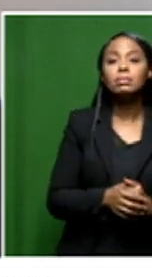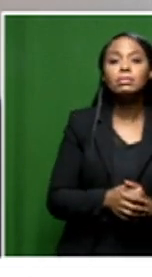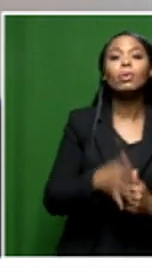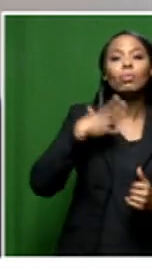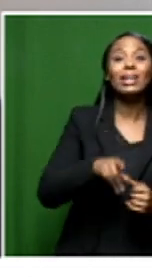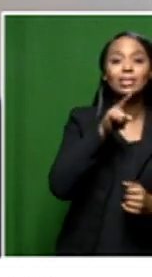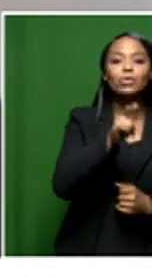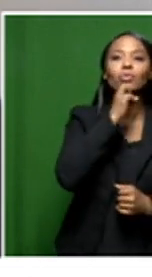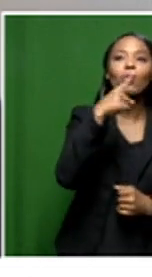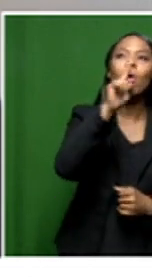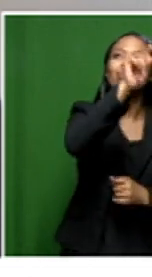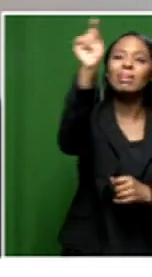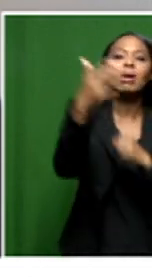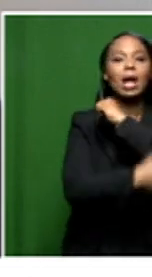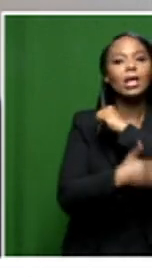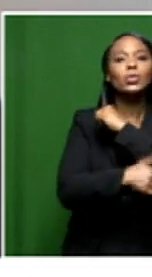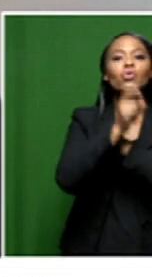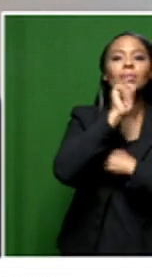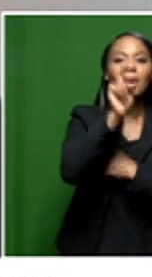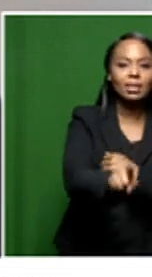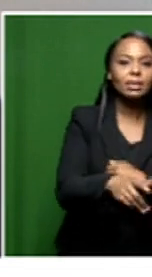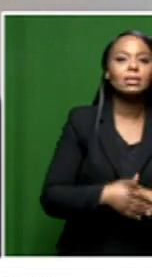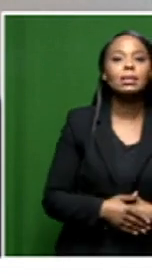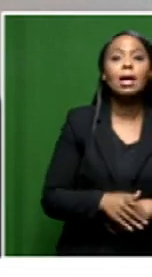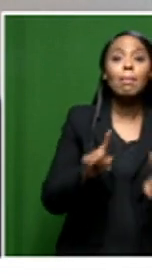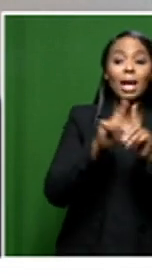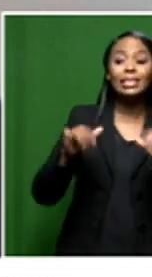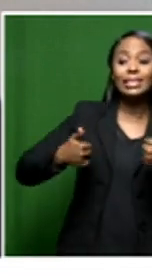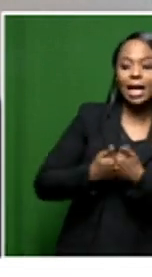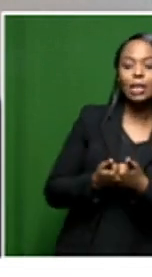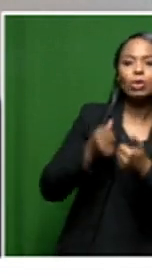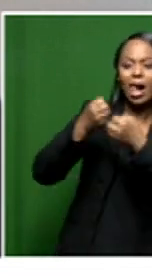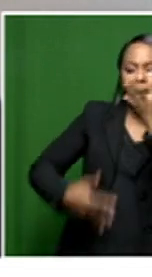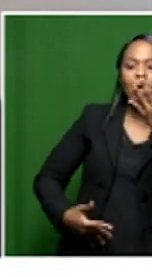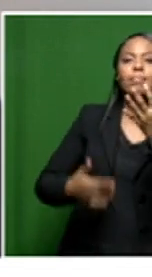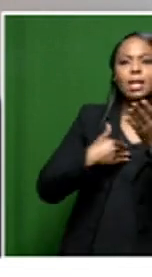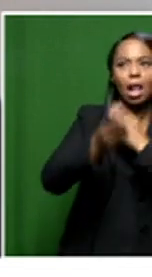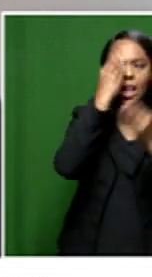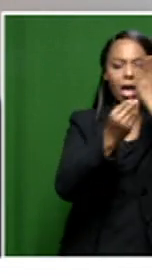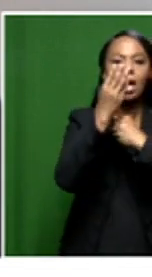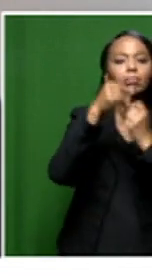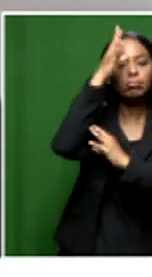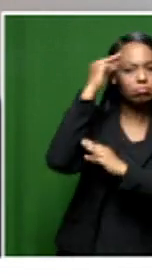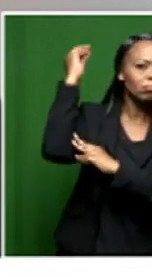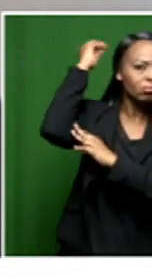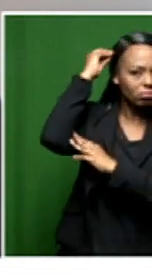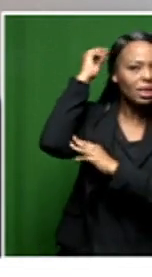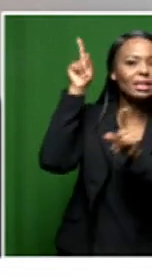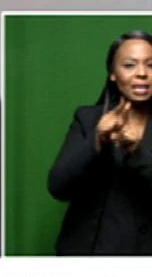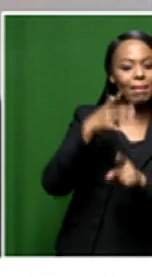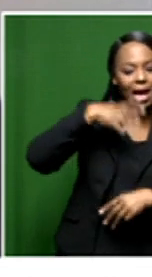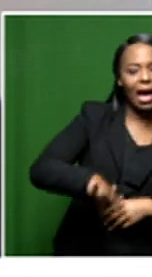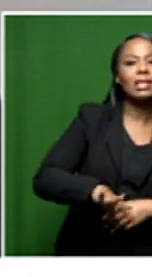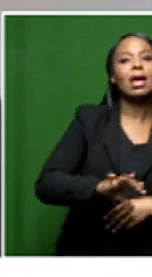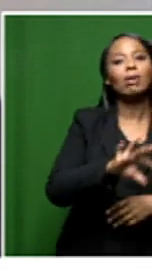world. And through this challenge, I've learned a lot, and I can apply this directly to my other engineering designs,